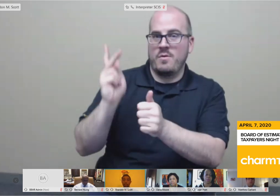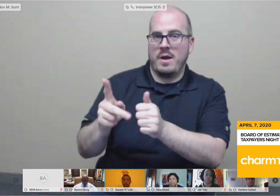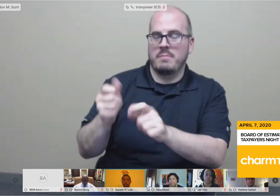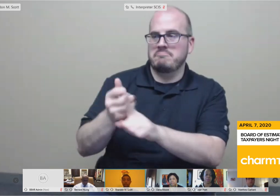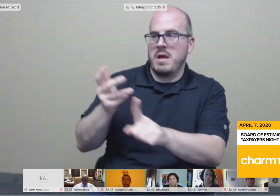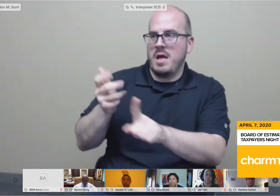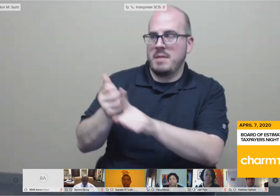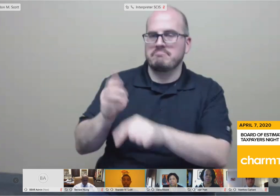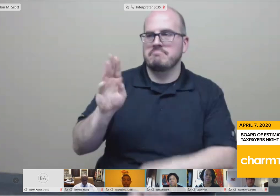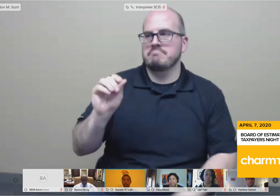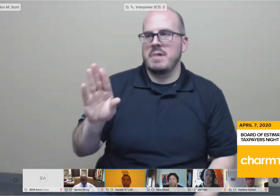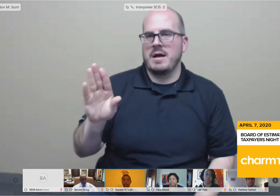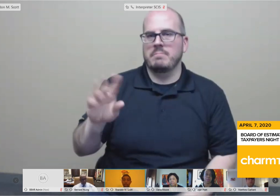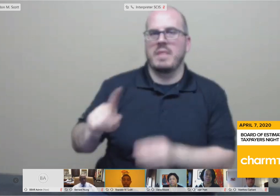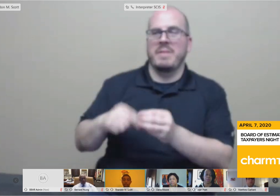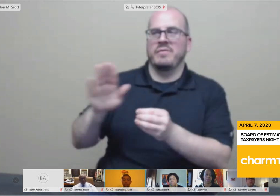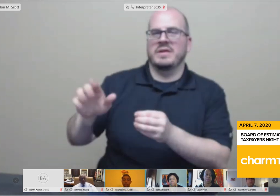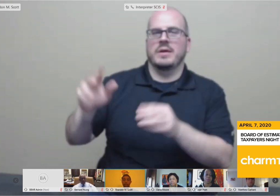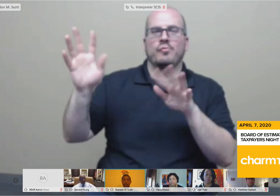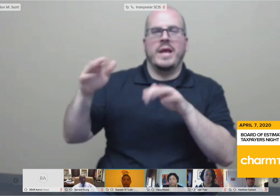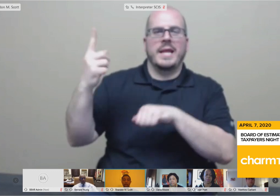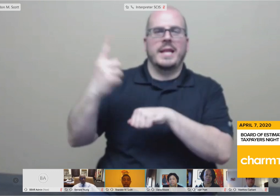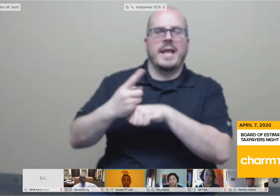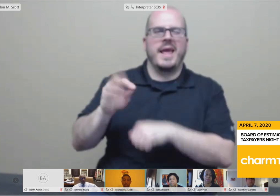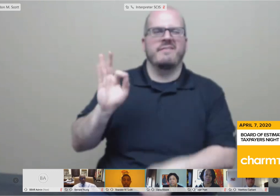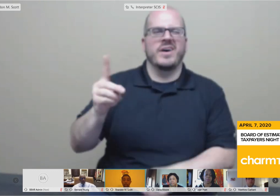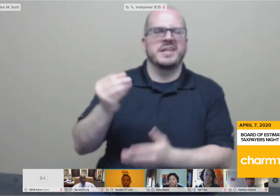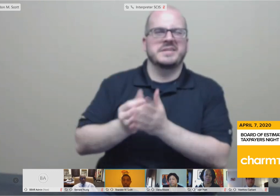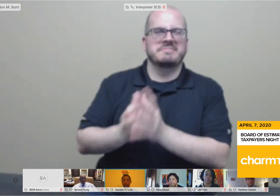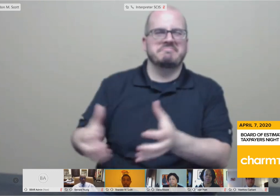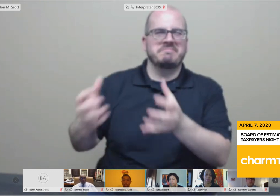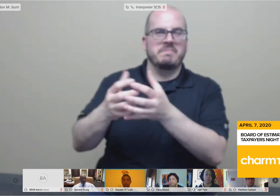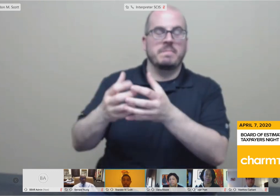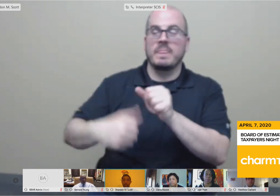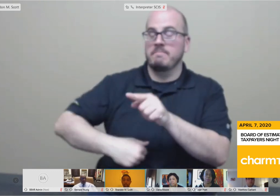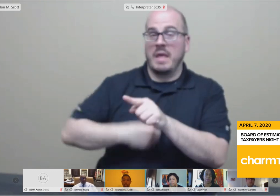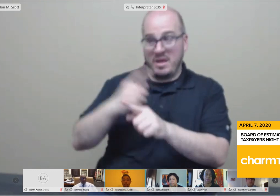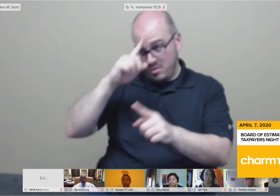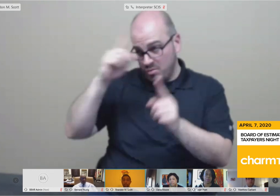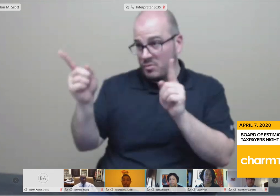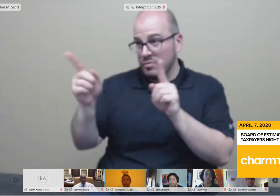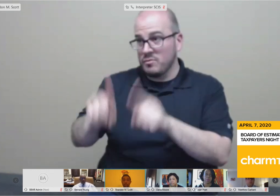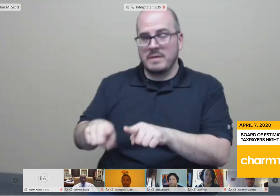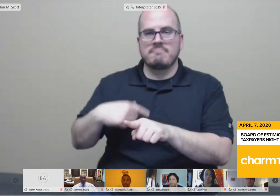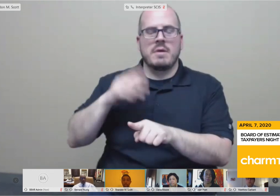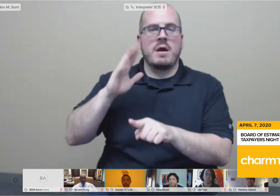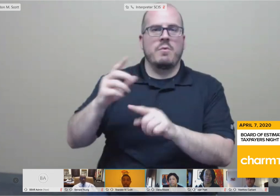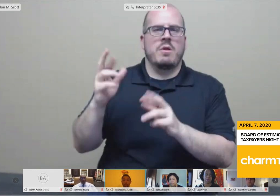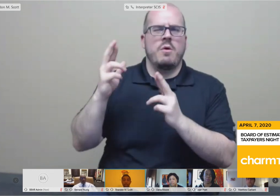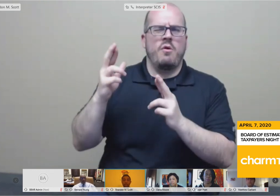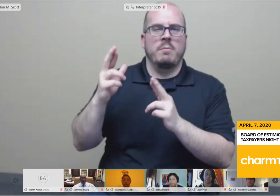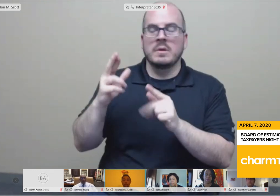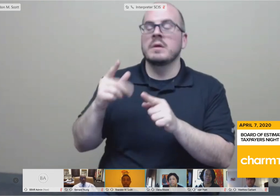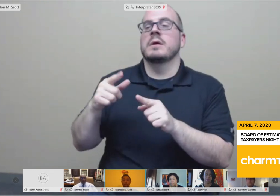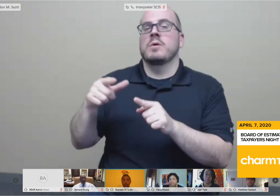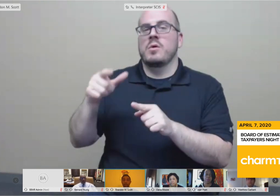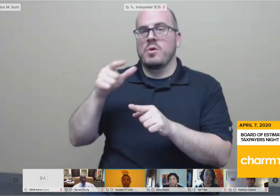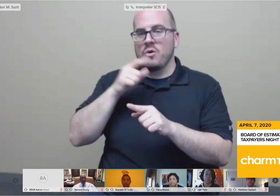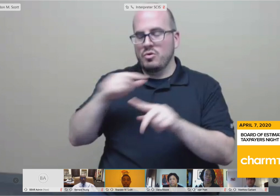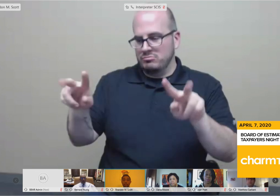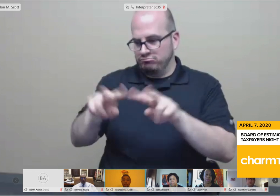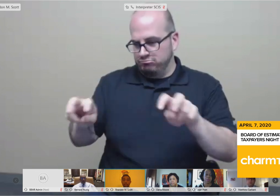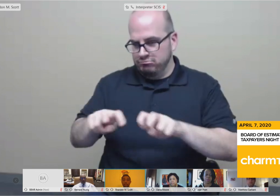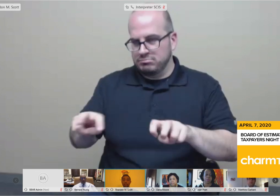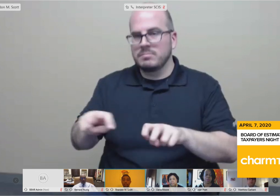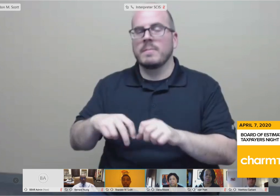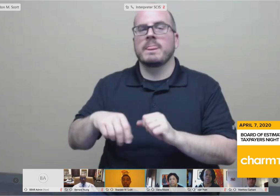day fund very quickly and say that I agree. I hope that our folks that are looking at our bond rating and looking at how